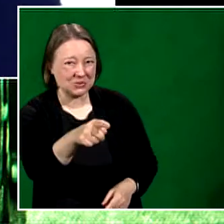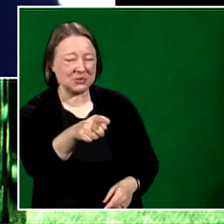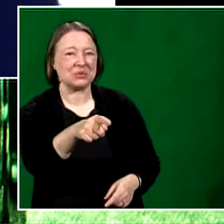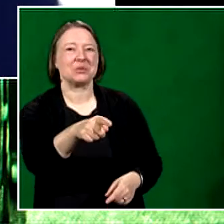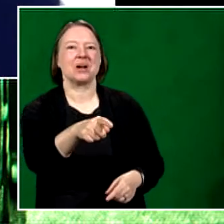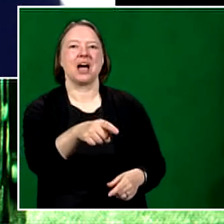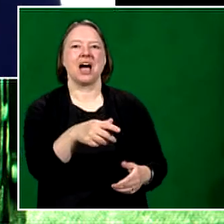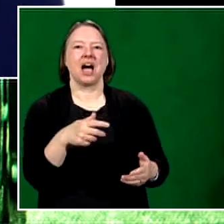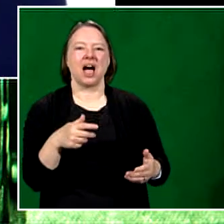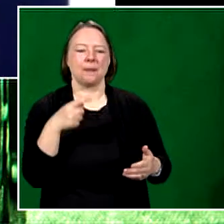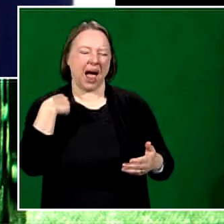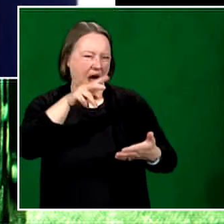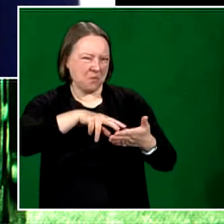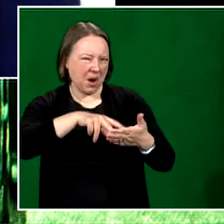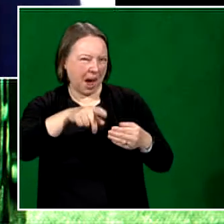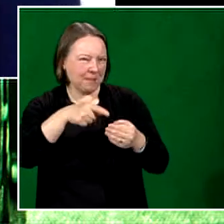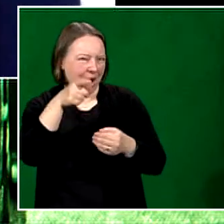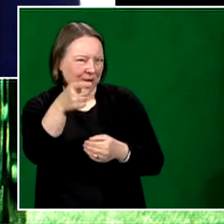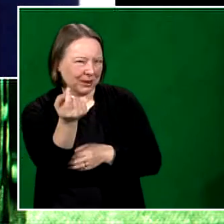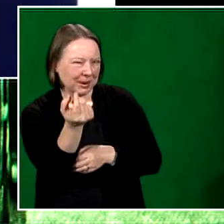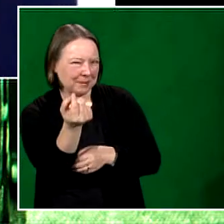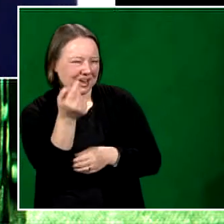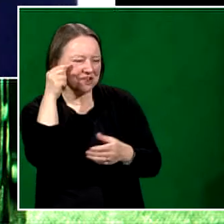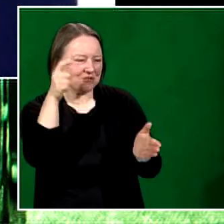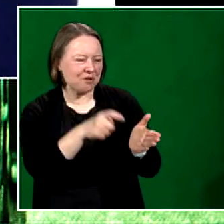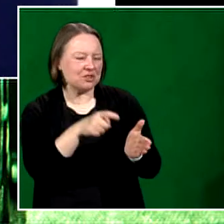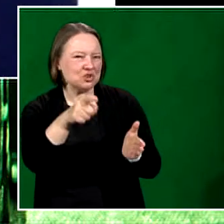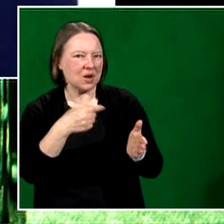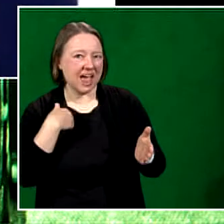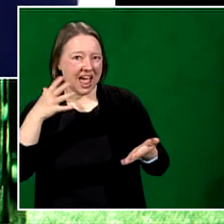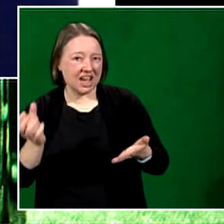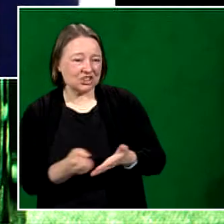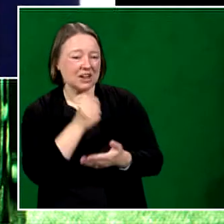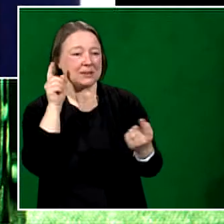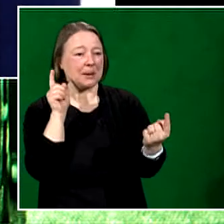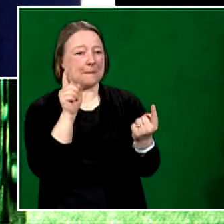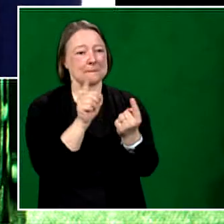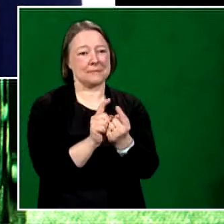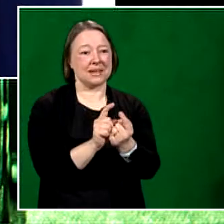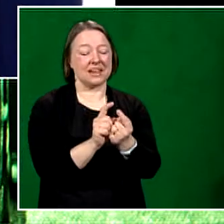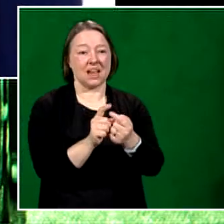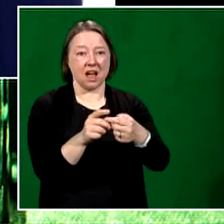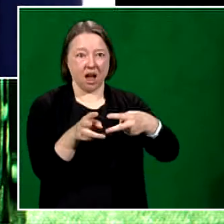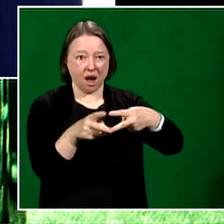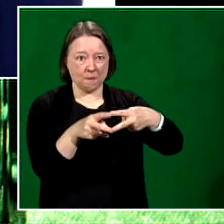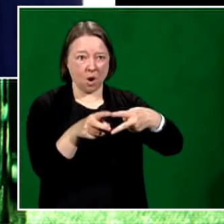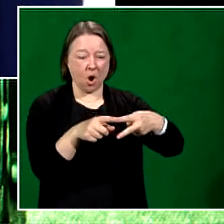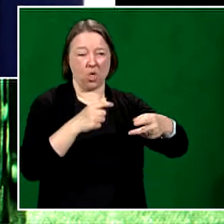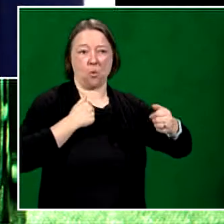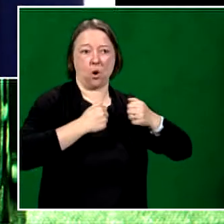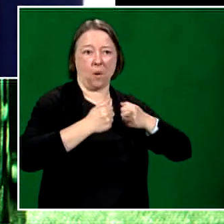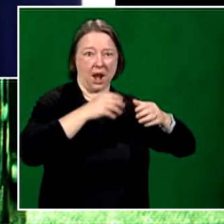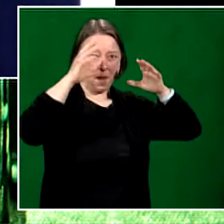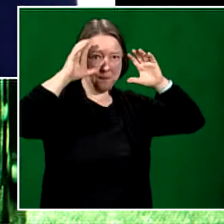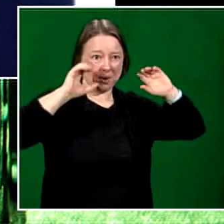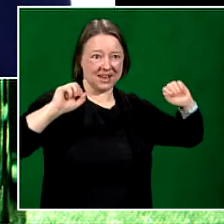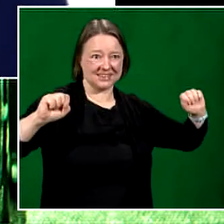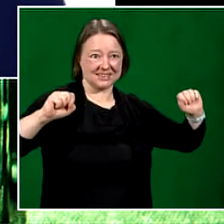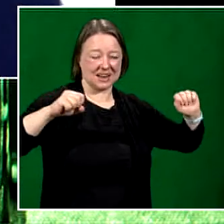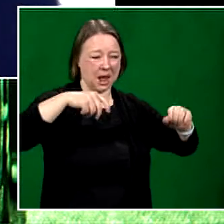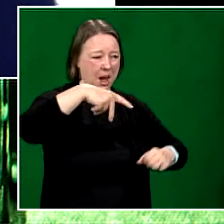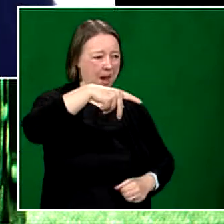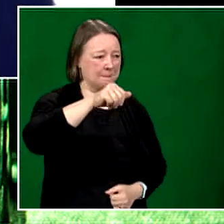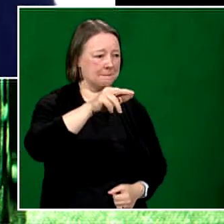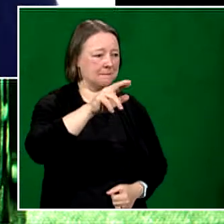Read a bit about you and saw that you had a chance to meet both the Rwandan president, Paul